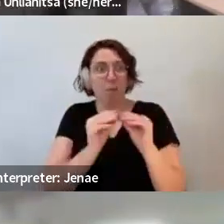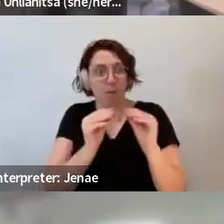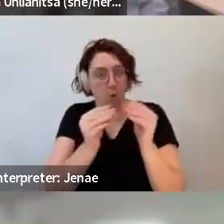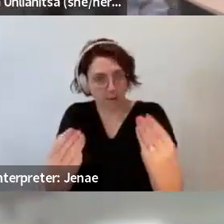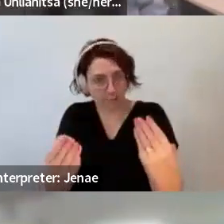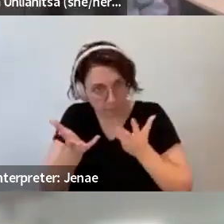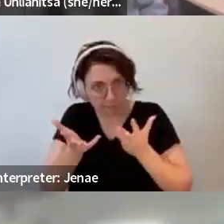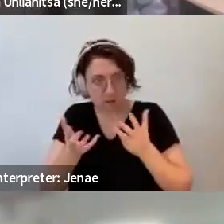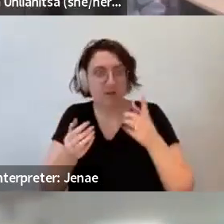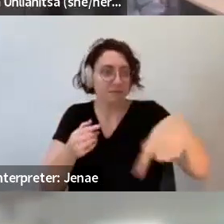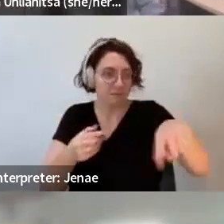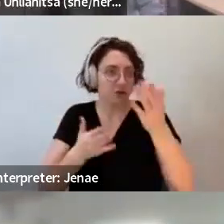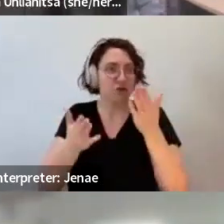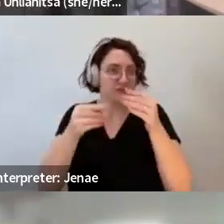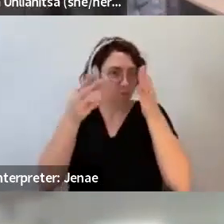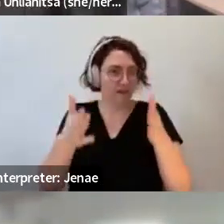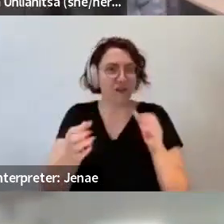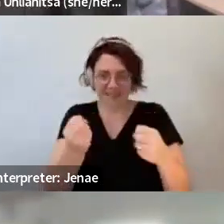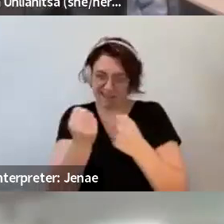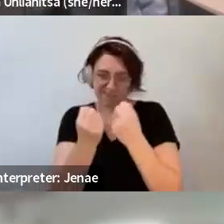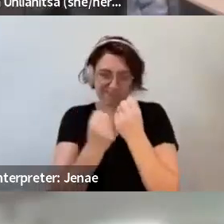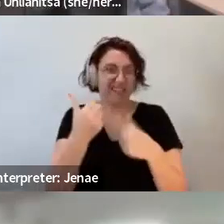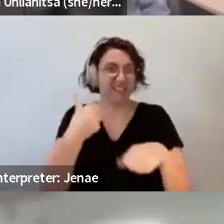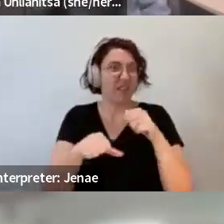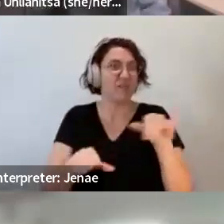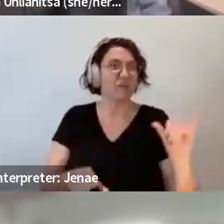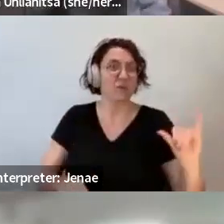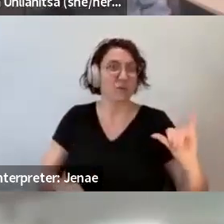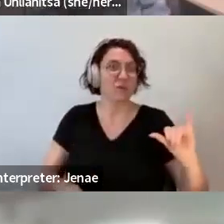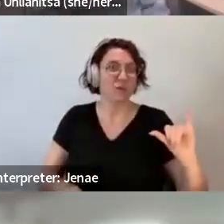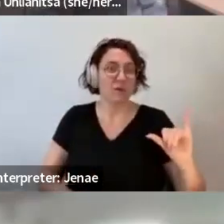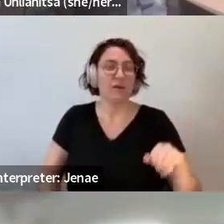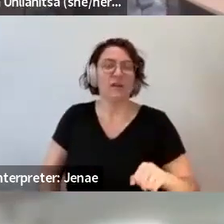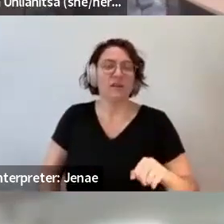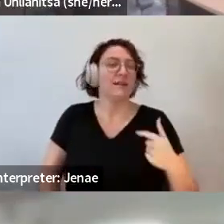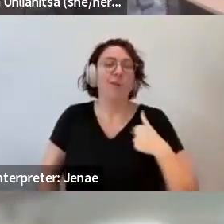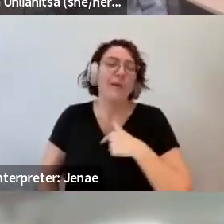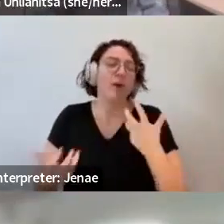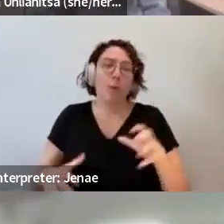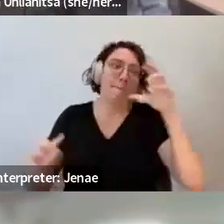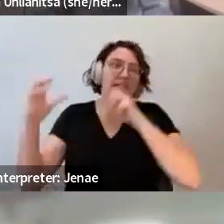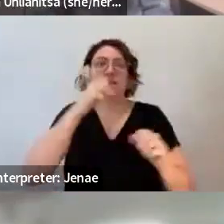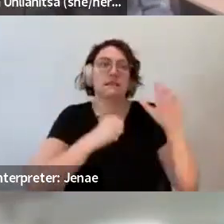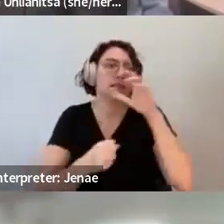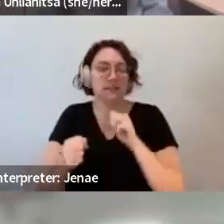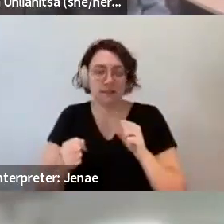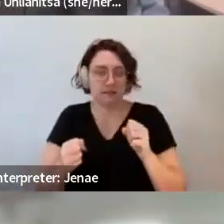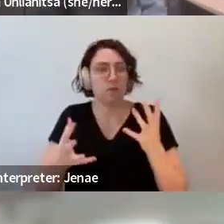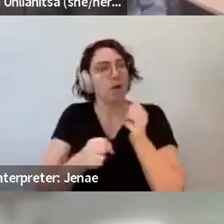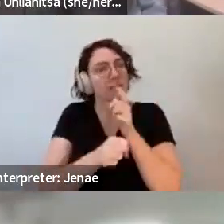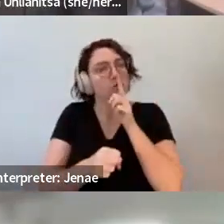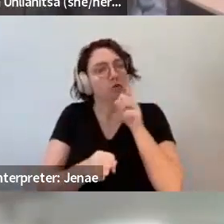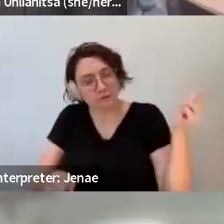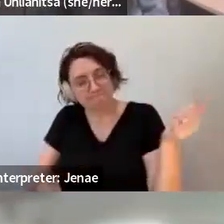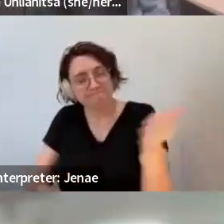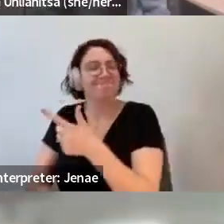service providers can also talk and support each other through this too, so that we don't miss things. Like, we want to ensure that every single one of